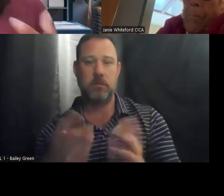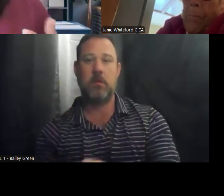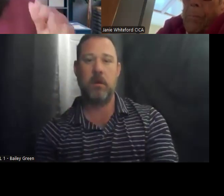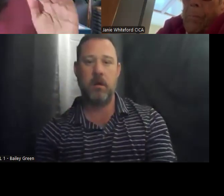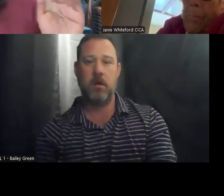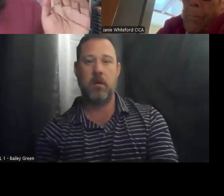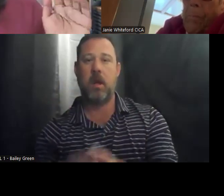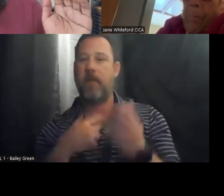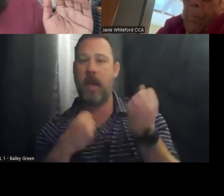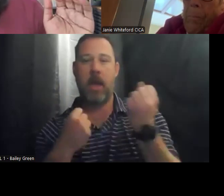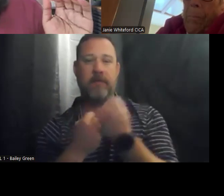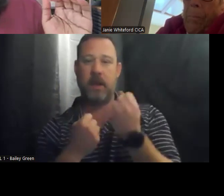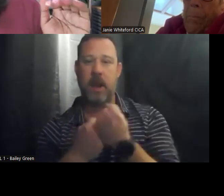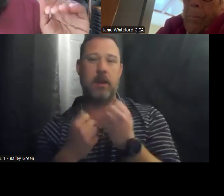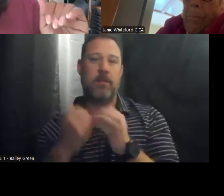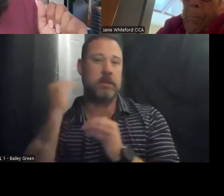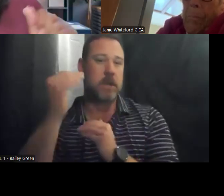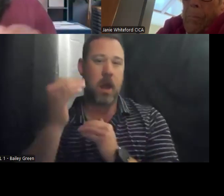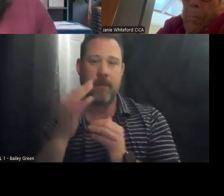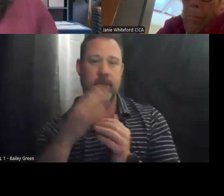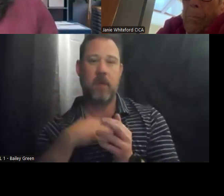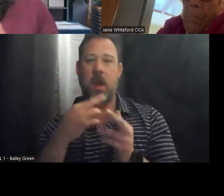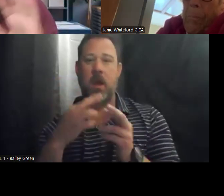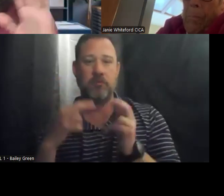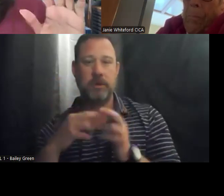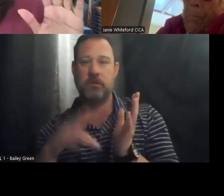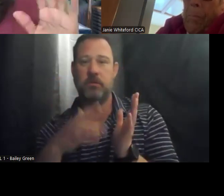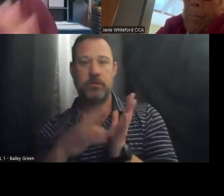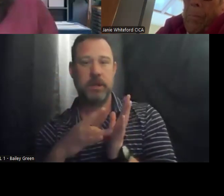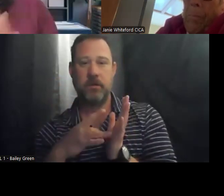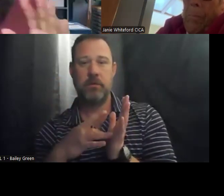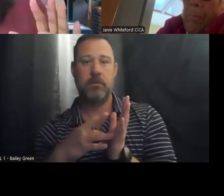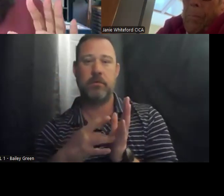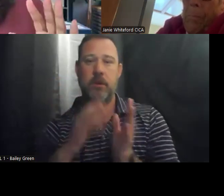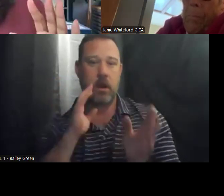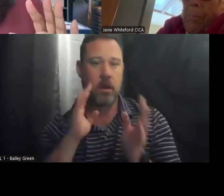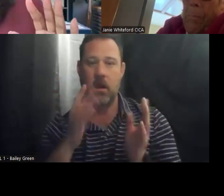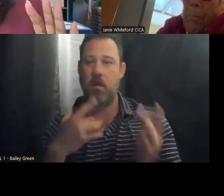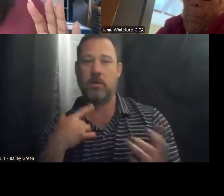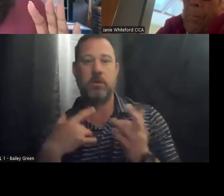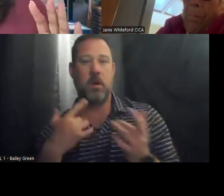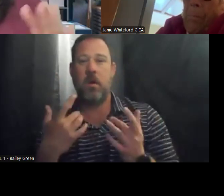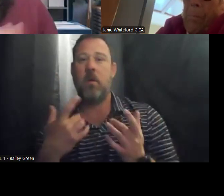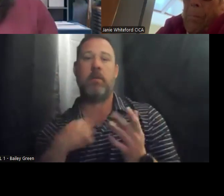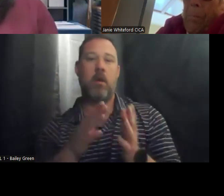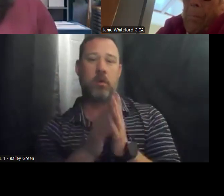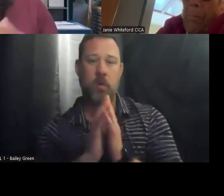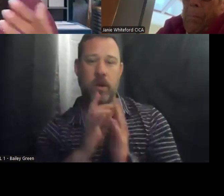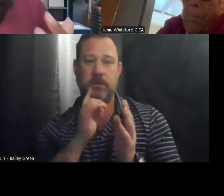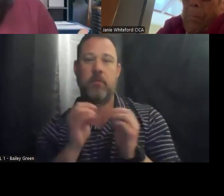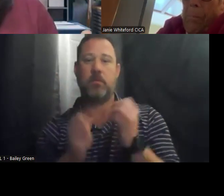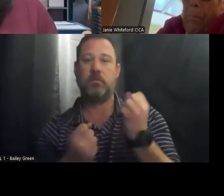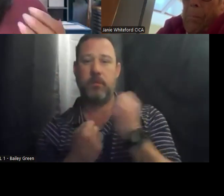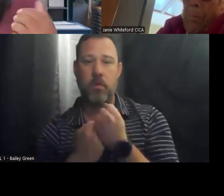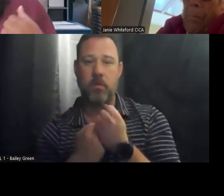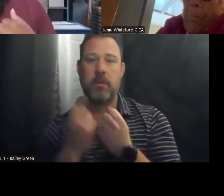I'm advocating at the top chain of my regional center to say, hi, what's going on with our request for more supports? They